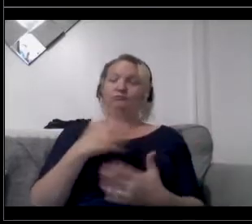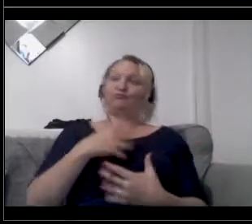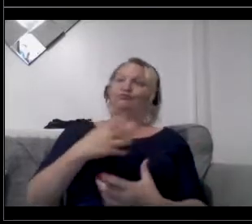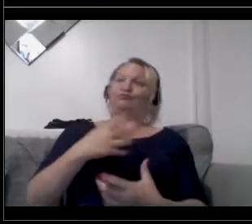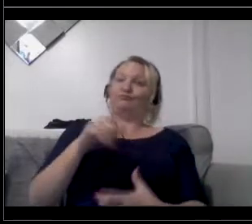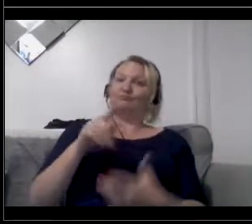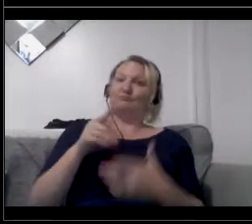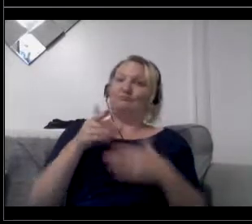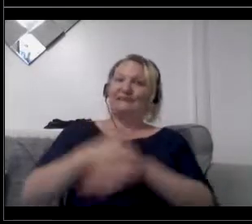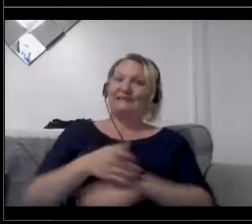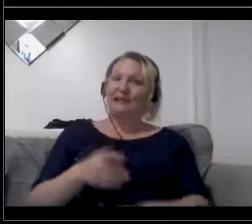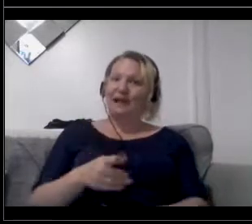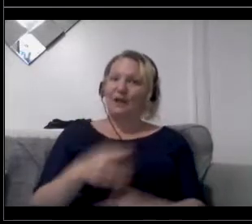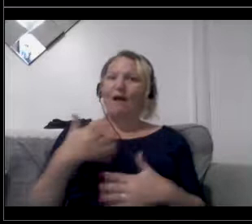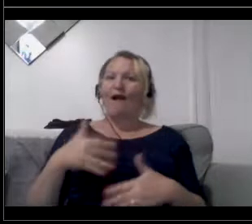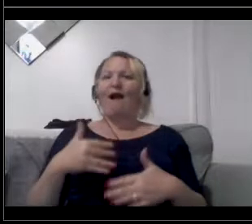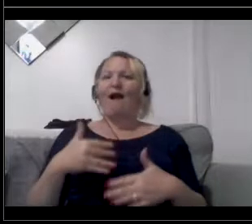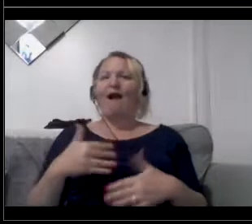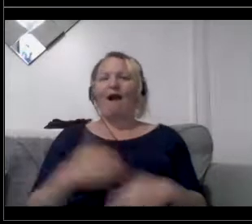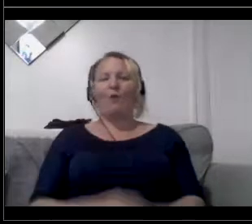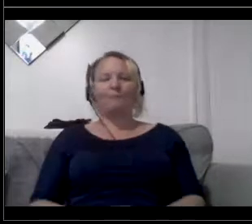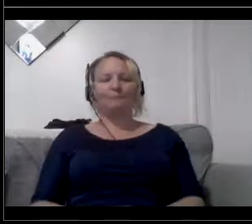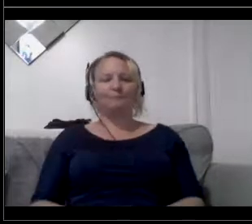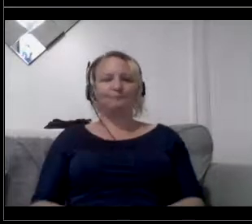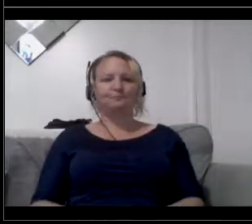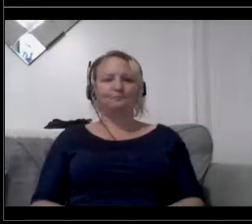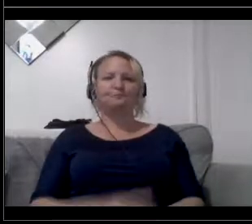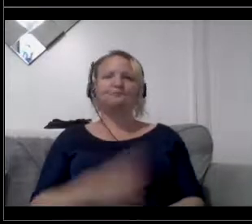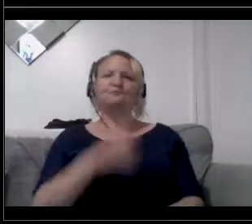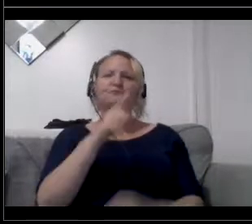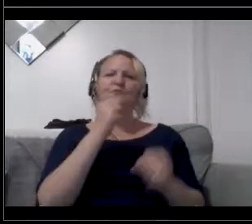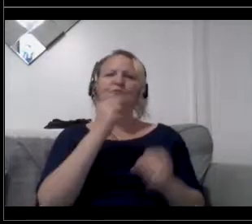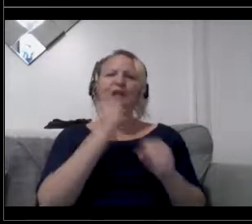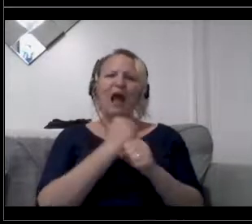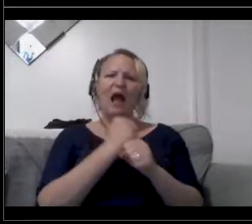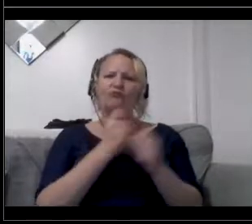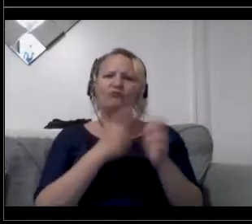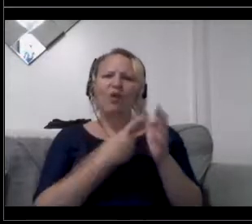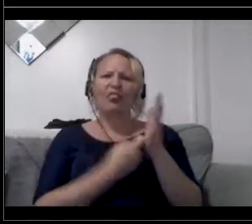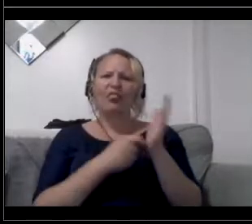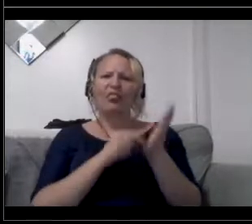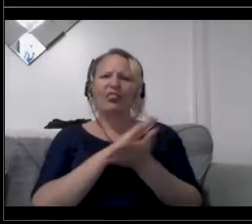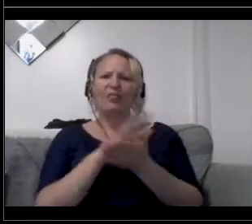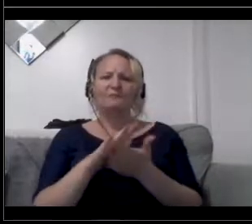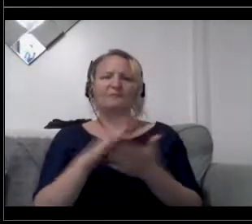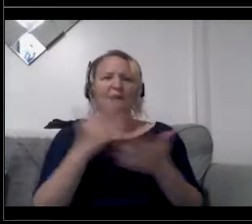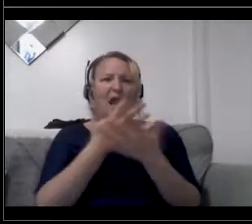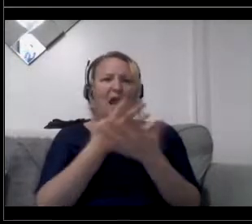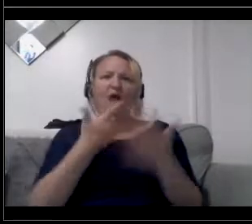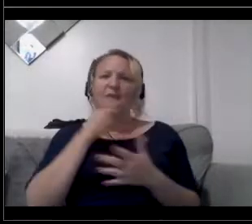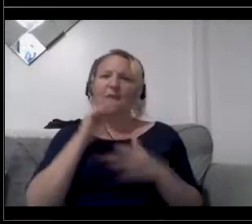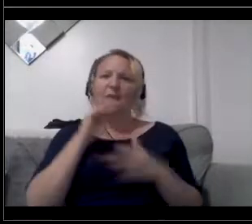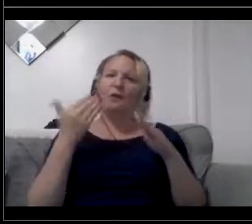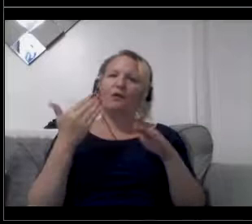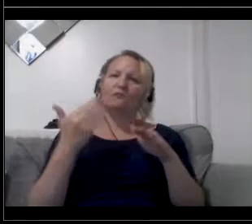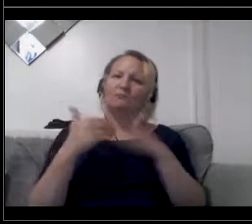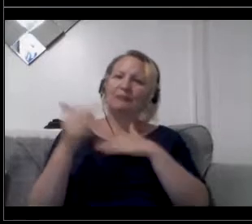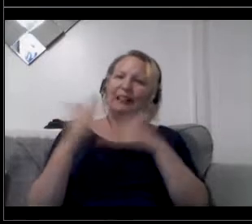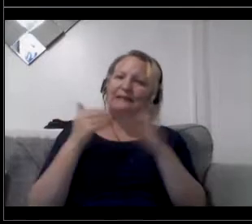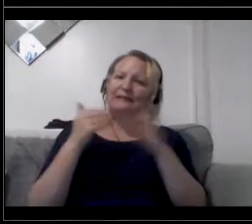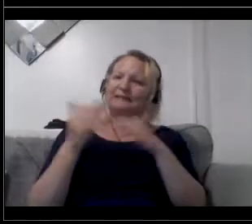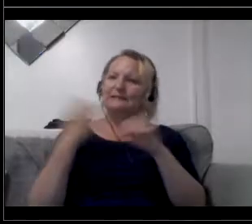you. There are obviously going to be lots of workers building Lower Thames Crossing. We're being asked, what about